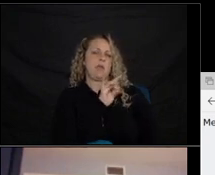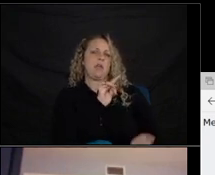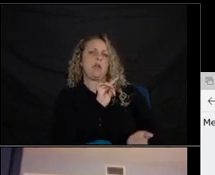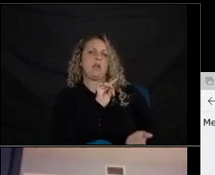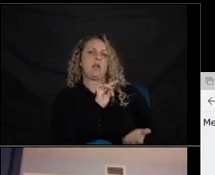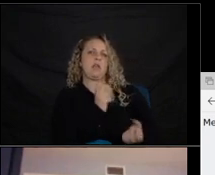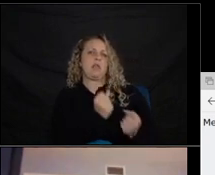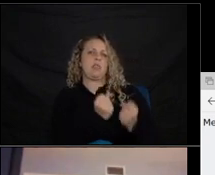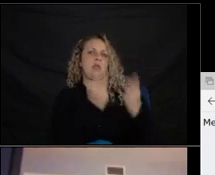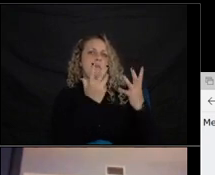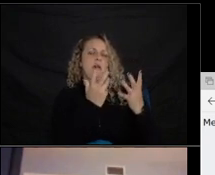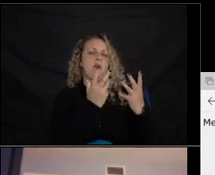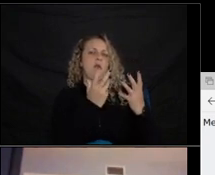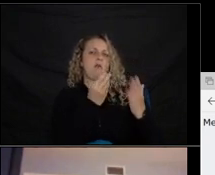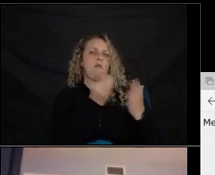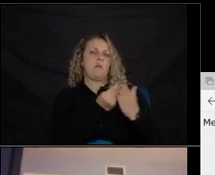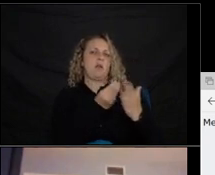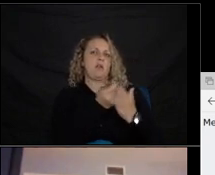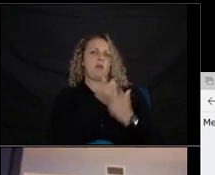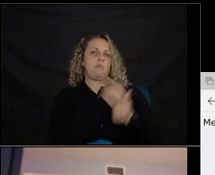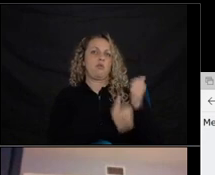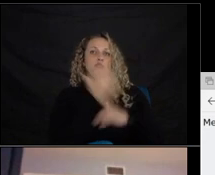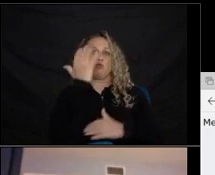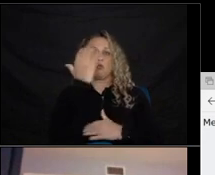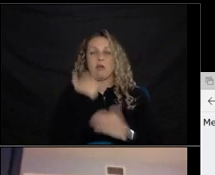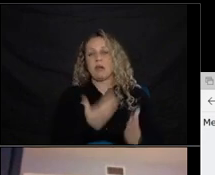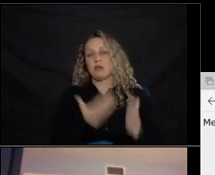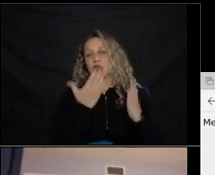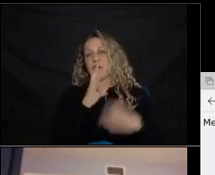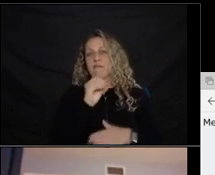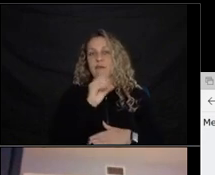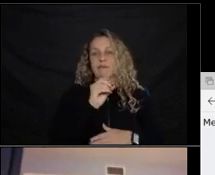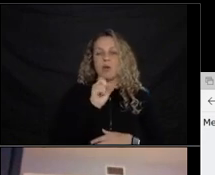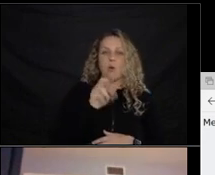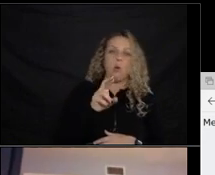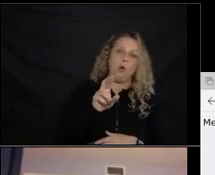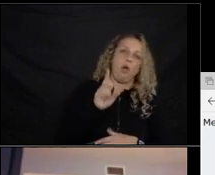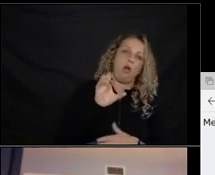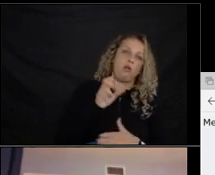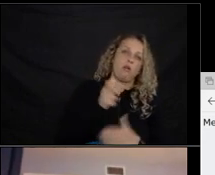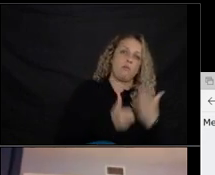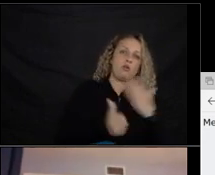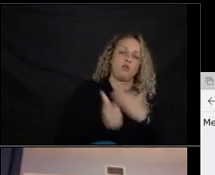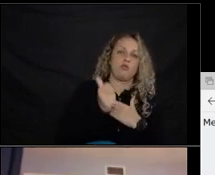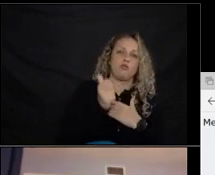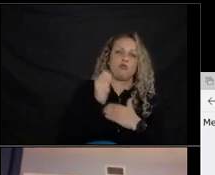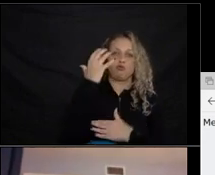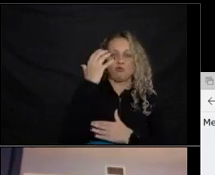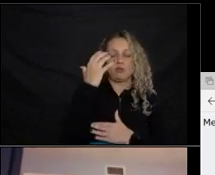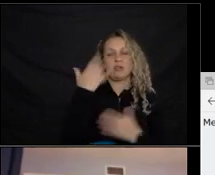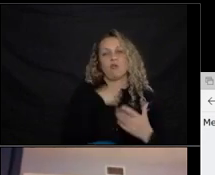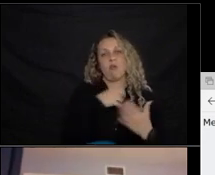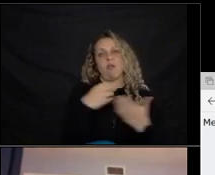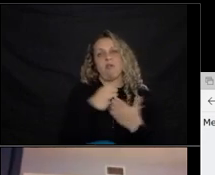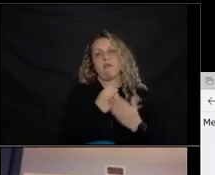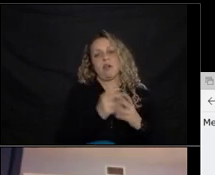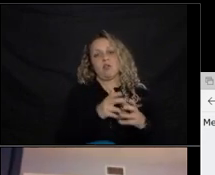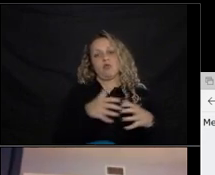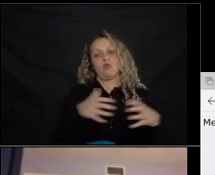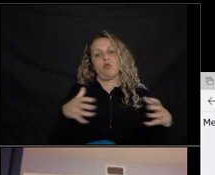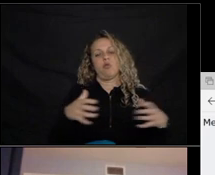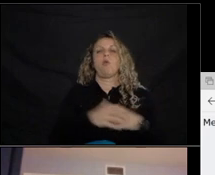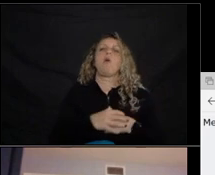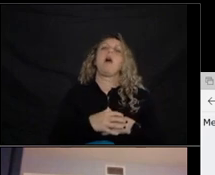money per tree. You know, I would suggest either $50 or $100 per tree so that the fund can grow and